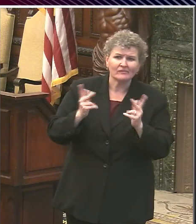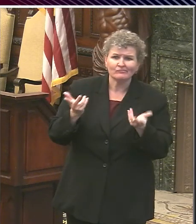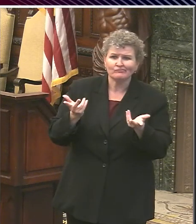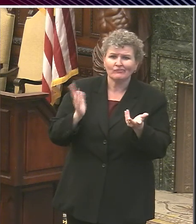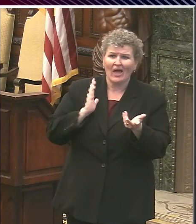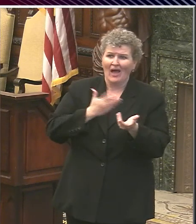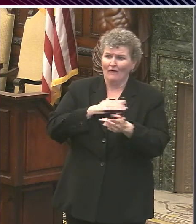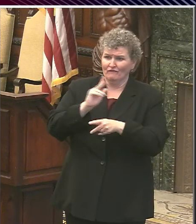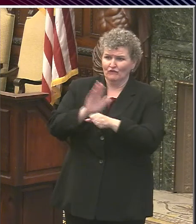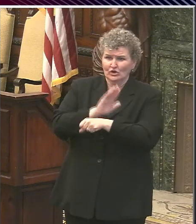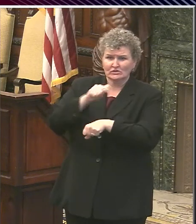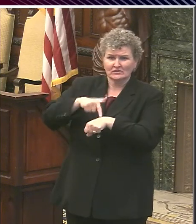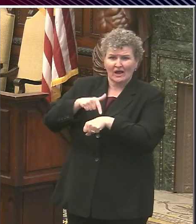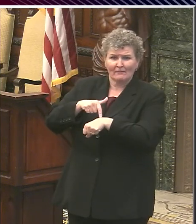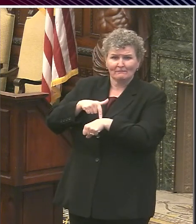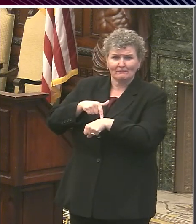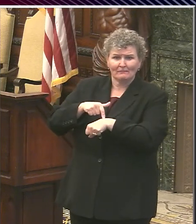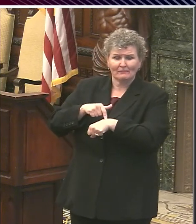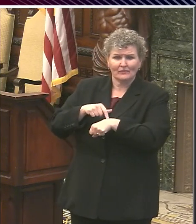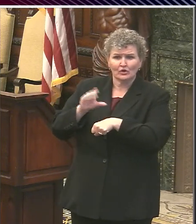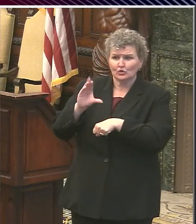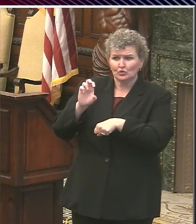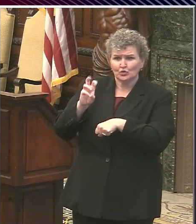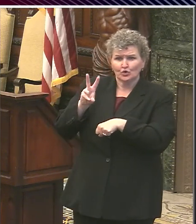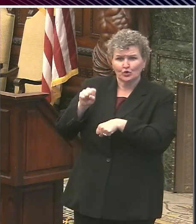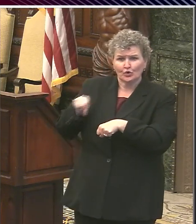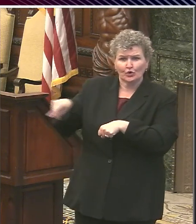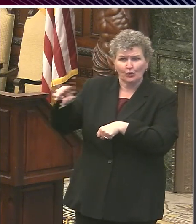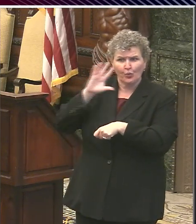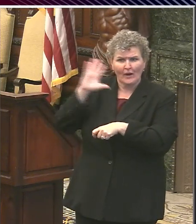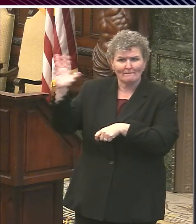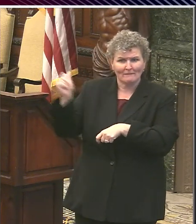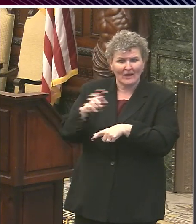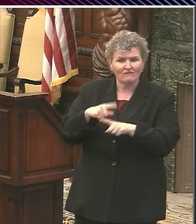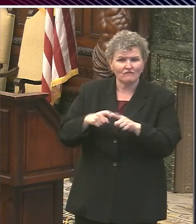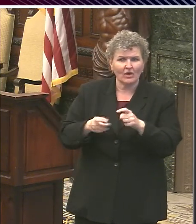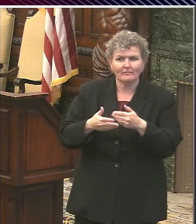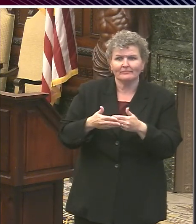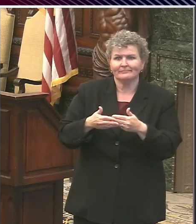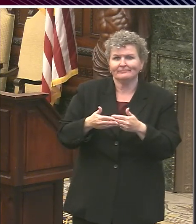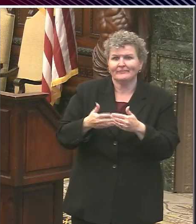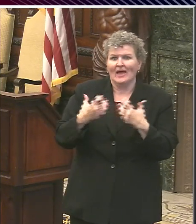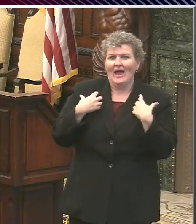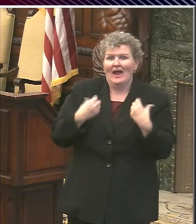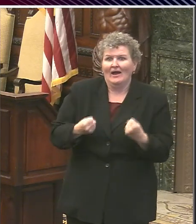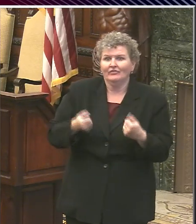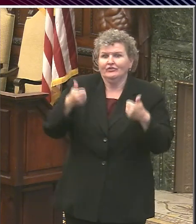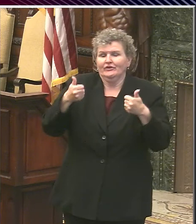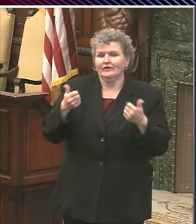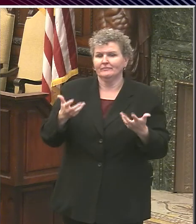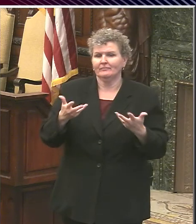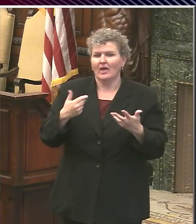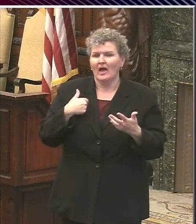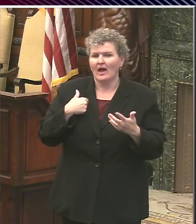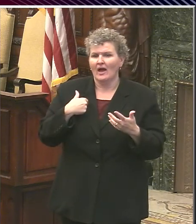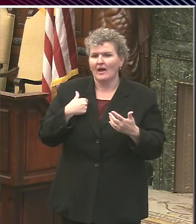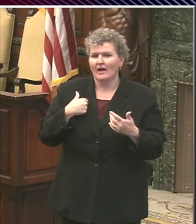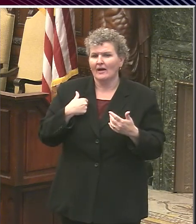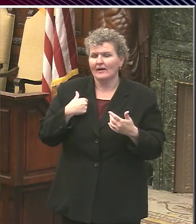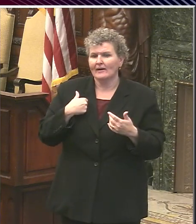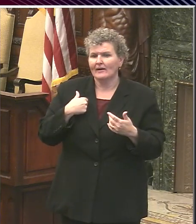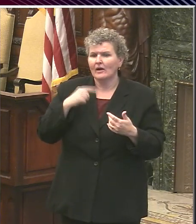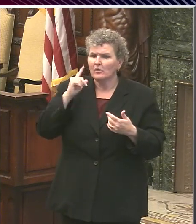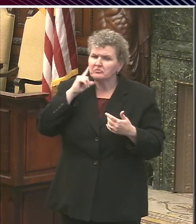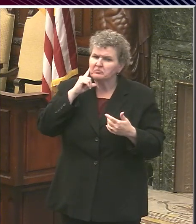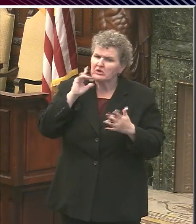full-time workers will be able to come back, quicker and healthier. I'd throw it over to Tumar for any